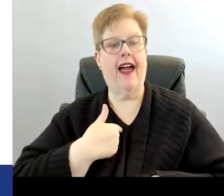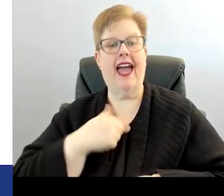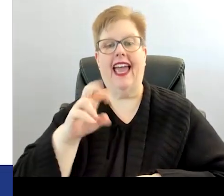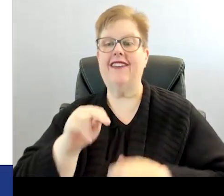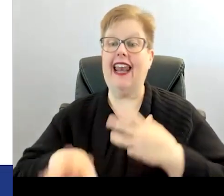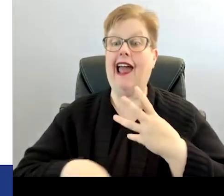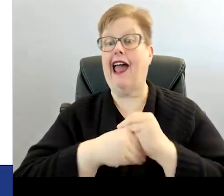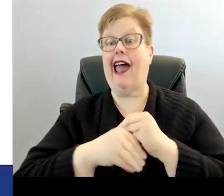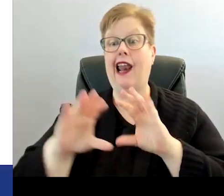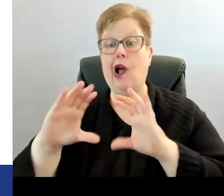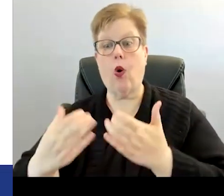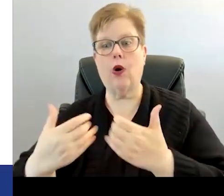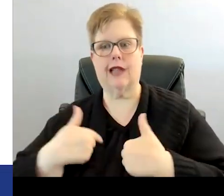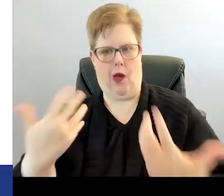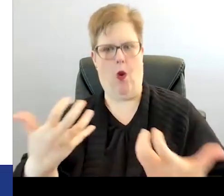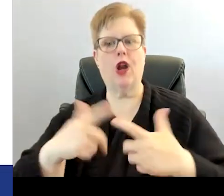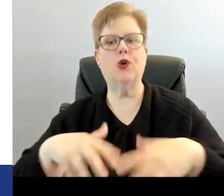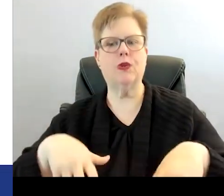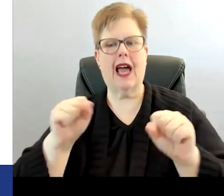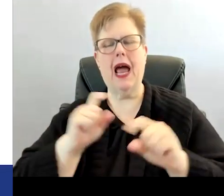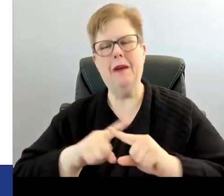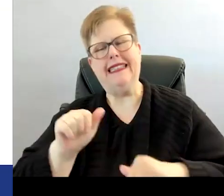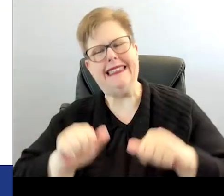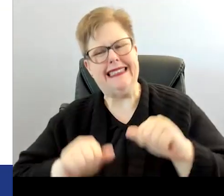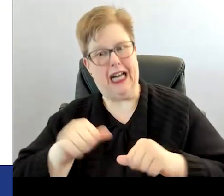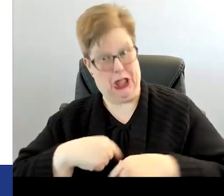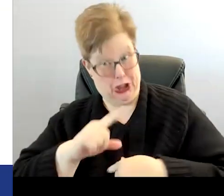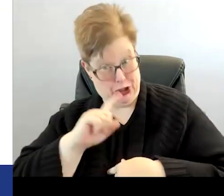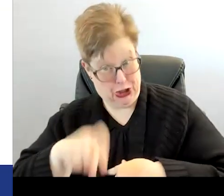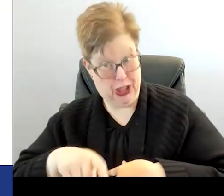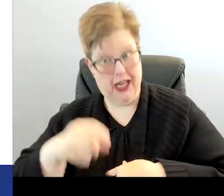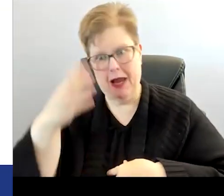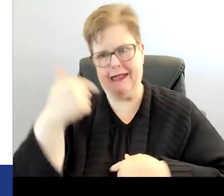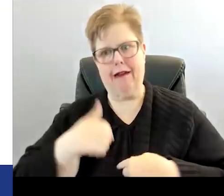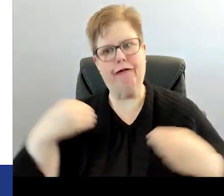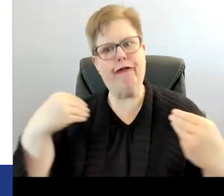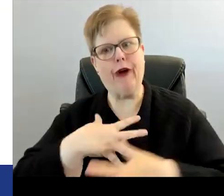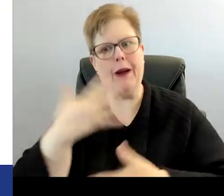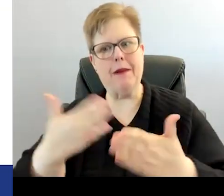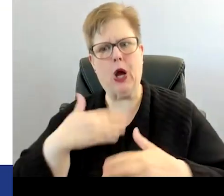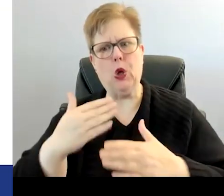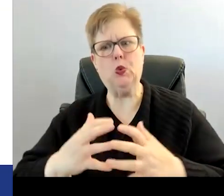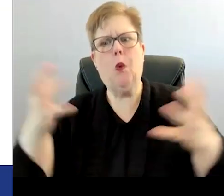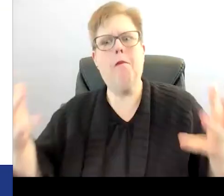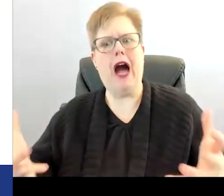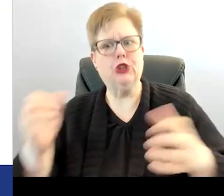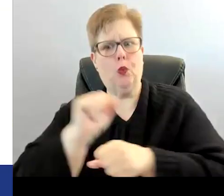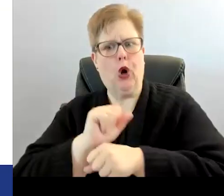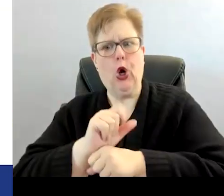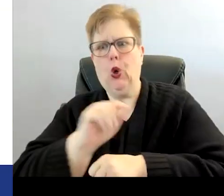a course that I had wanted to take, but was unsure if I should because I was afraid I might be doing too much too